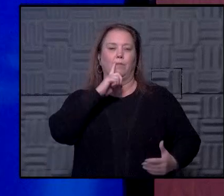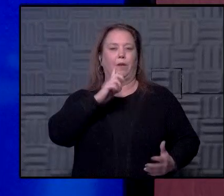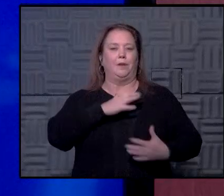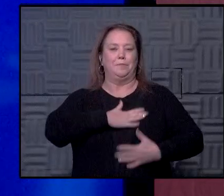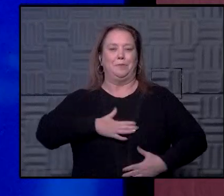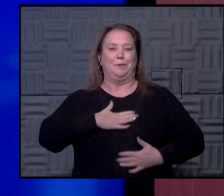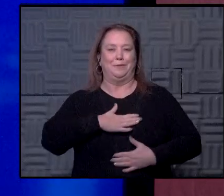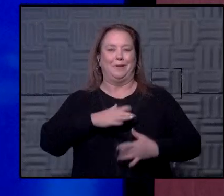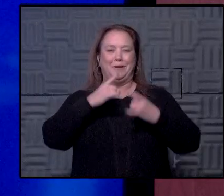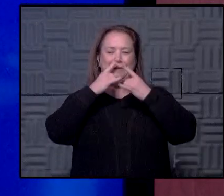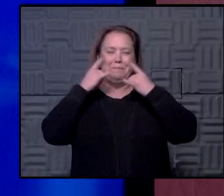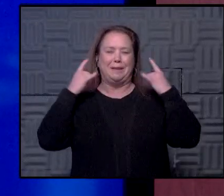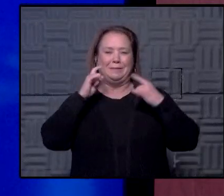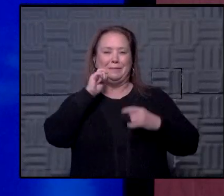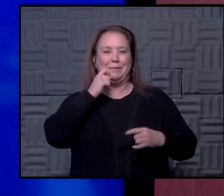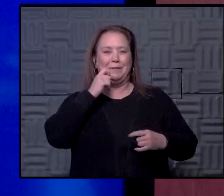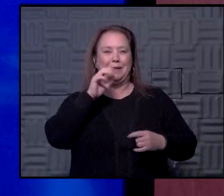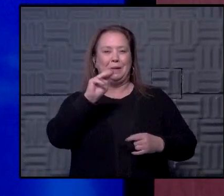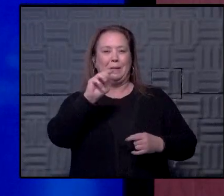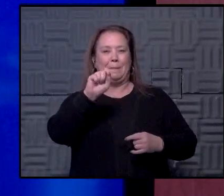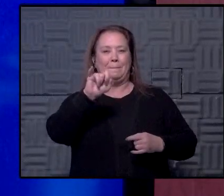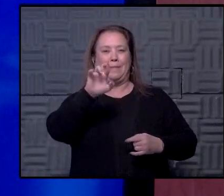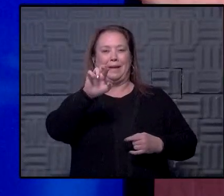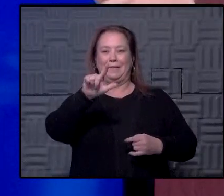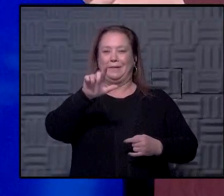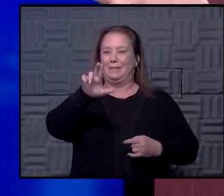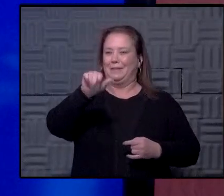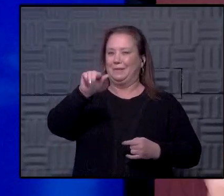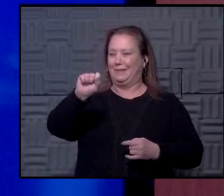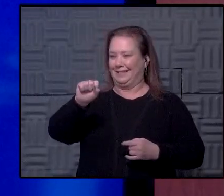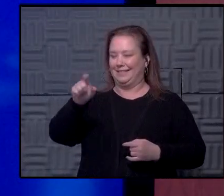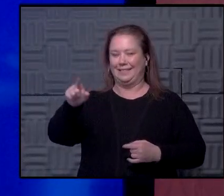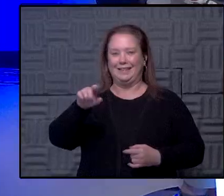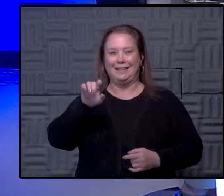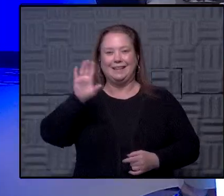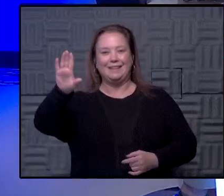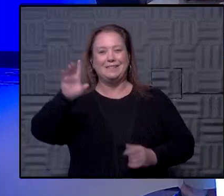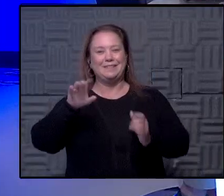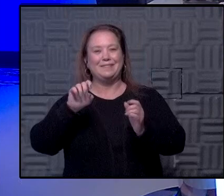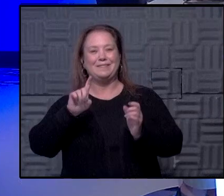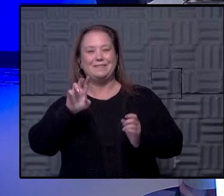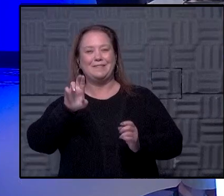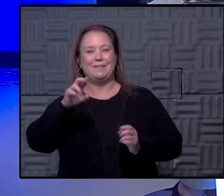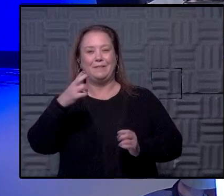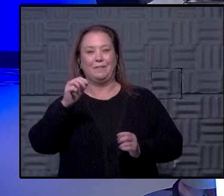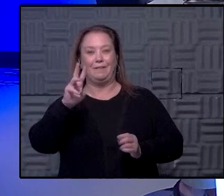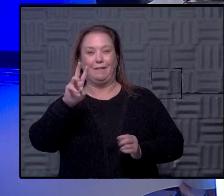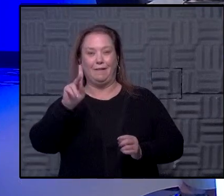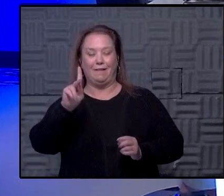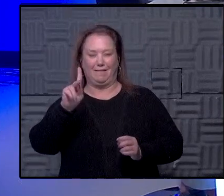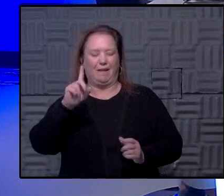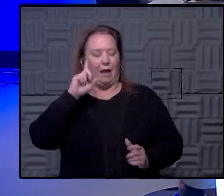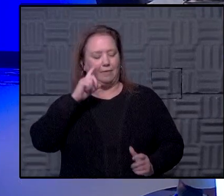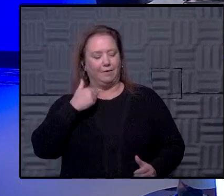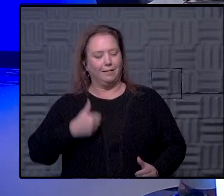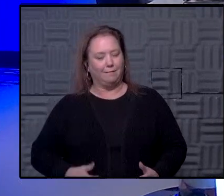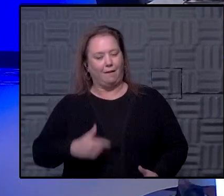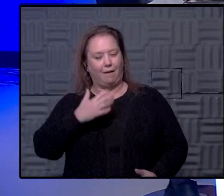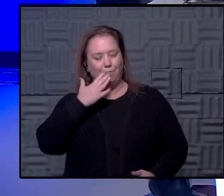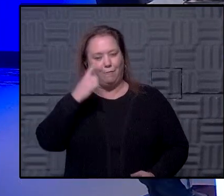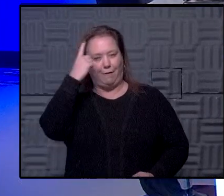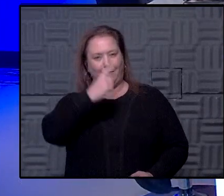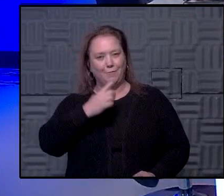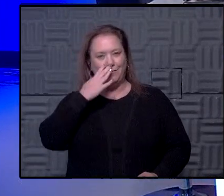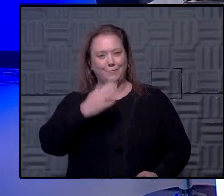are cool. Mayor Lucas looked really good sporting his. Yeah. Hawkeye looked great sporting his. I don't know about how I look, but